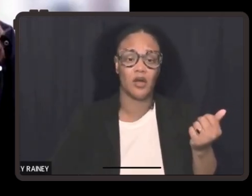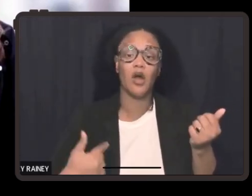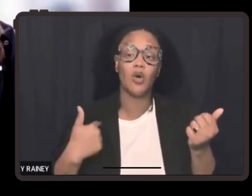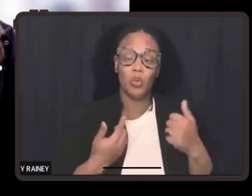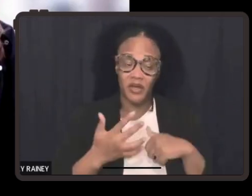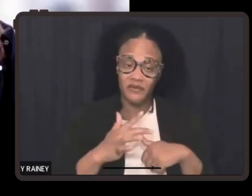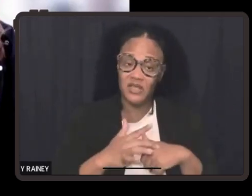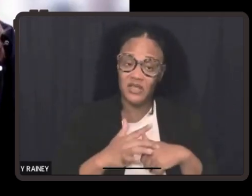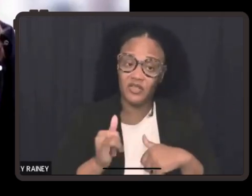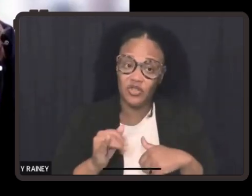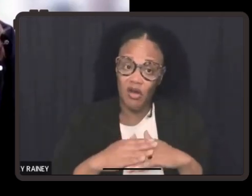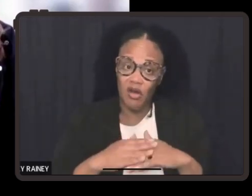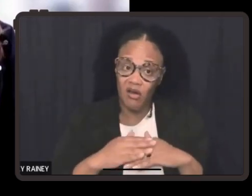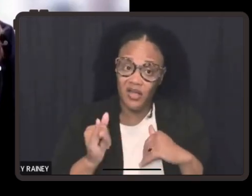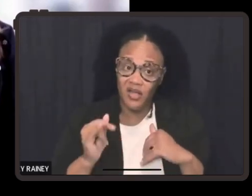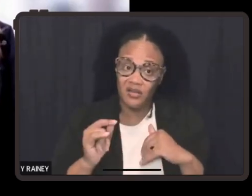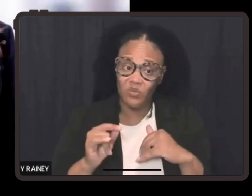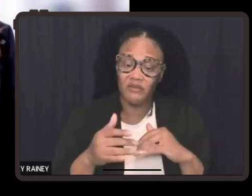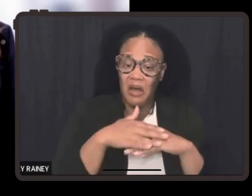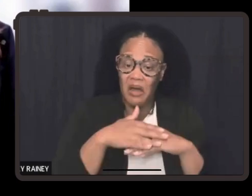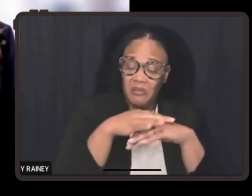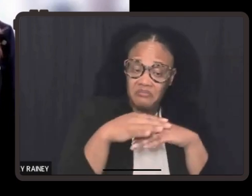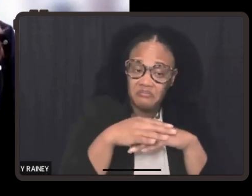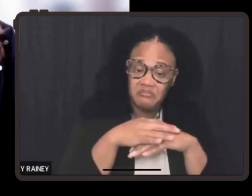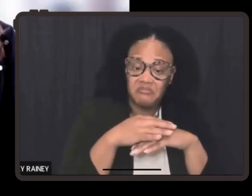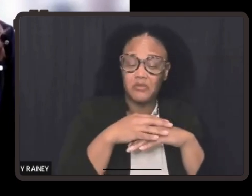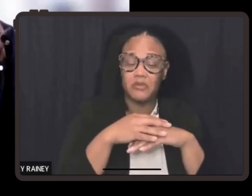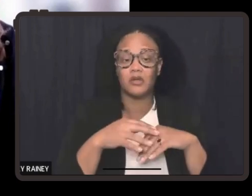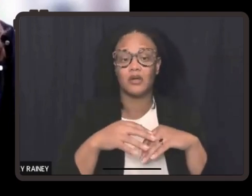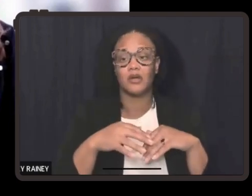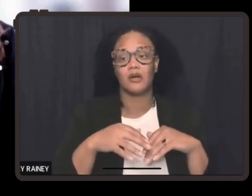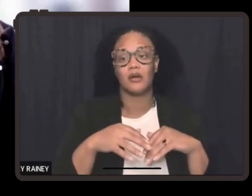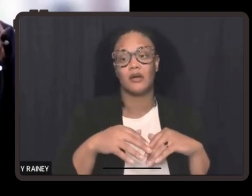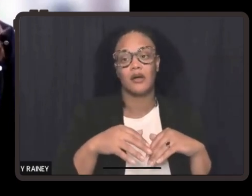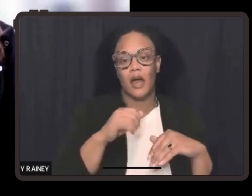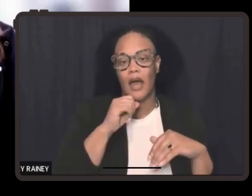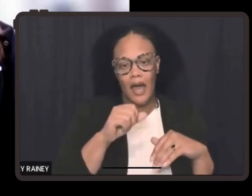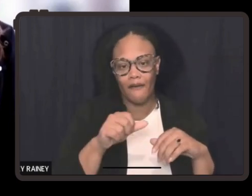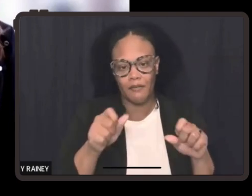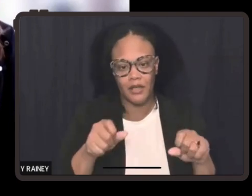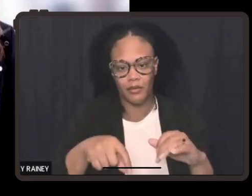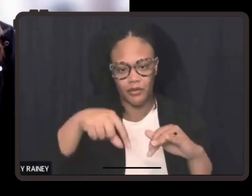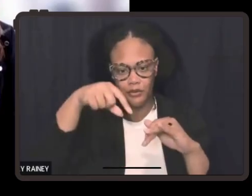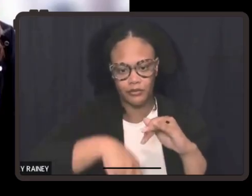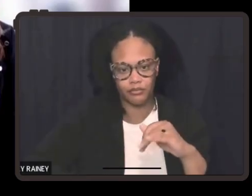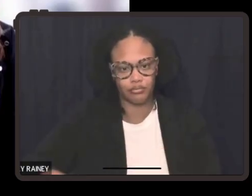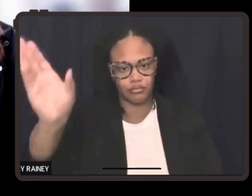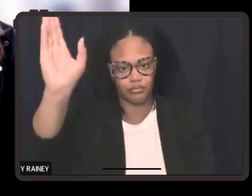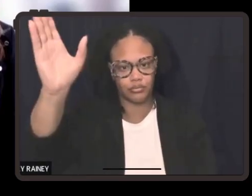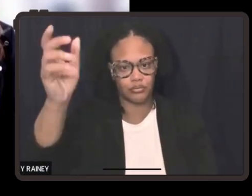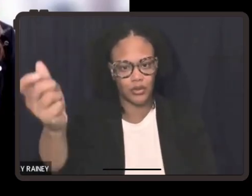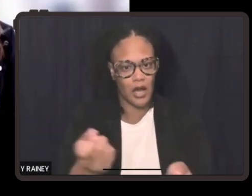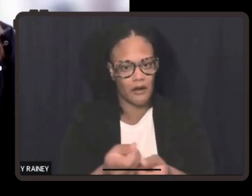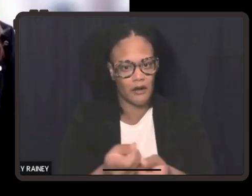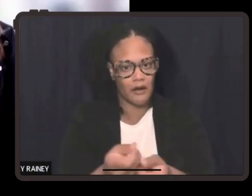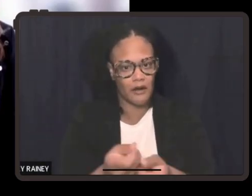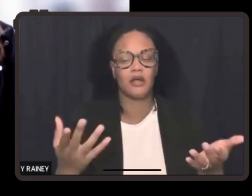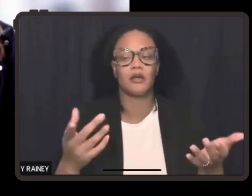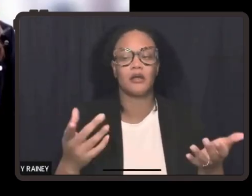And, you know, I haven't been able to give full presentations on each thing, but the gut stuff, there's quite a lot on my website on the gut stuff.